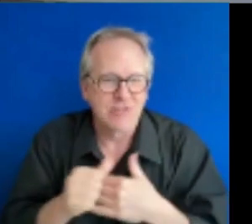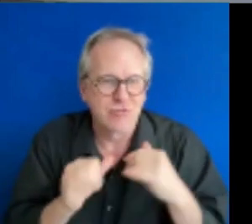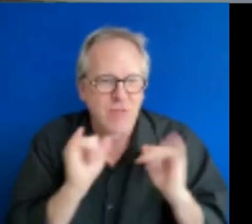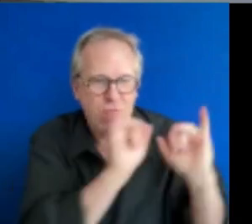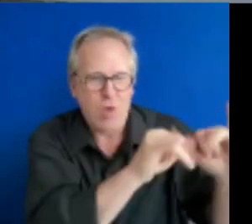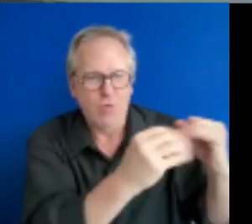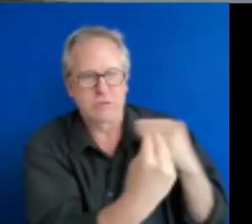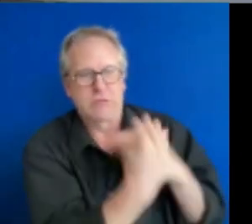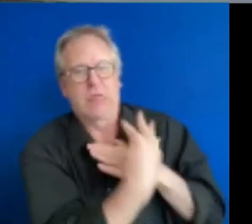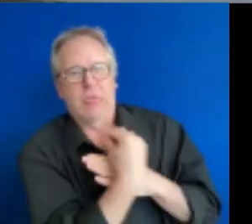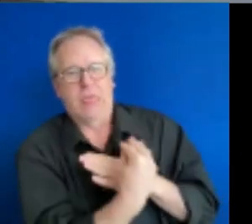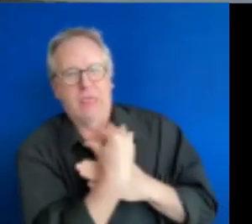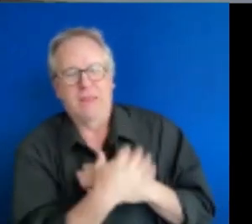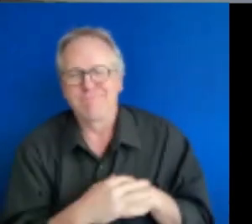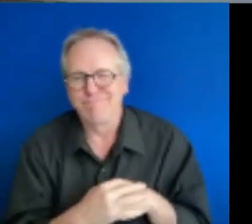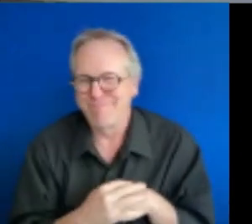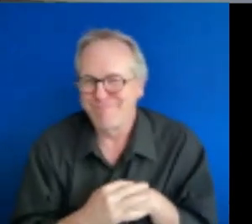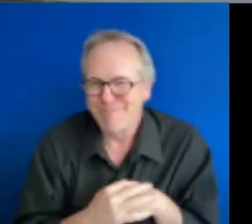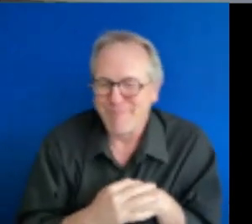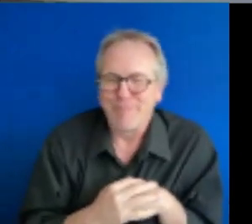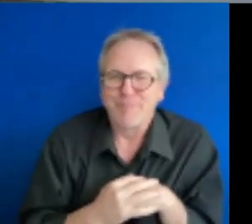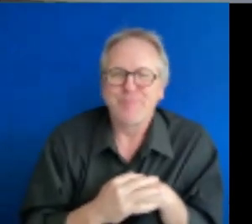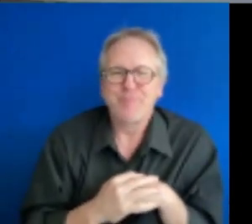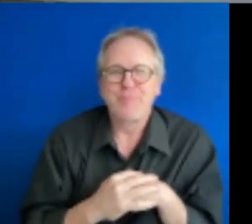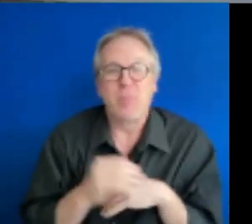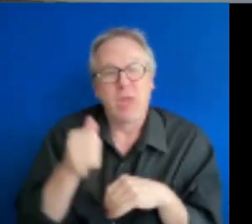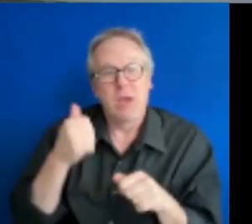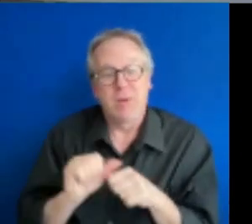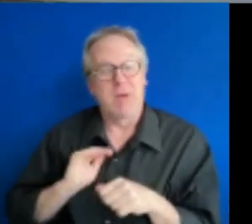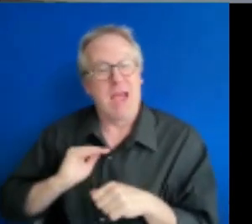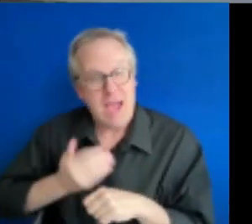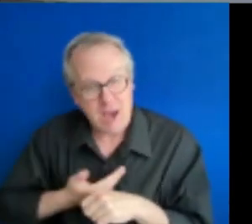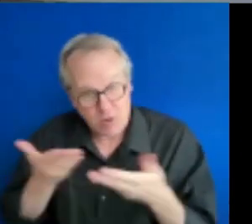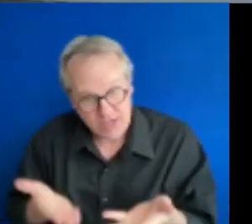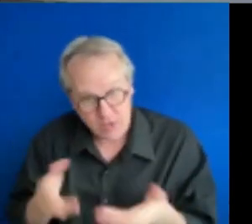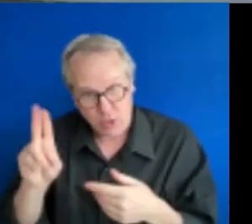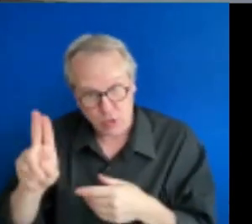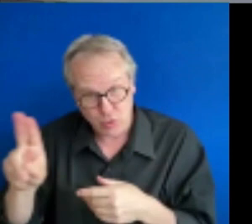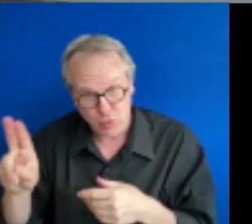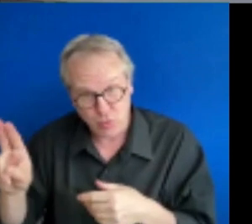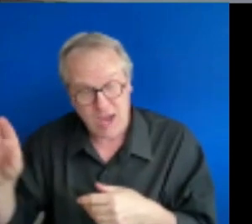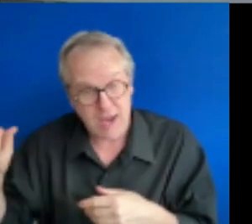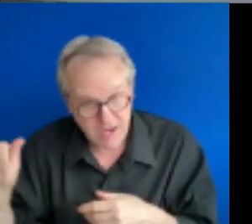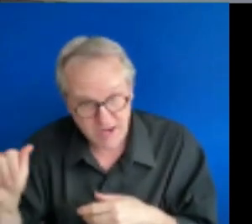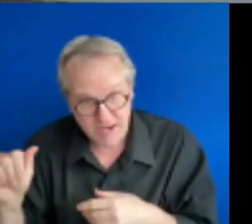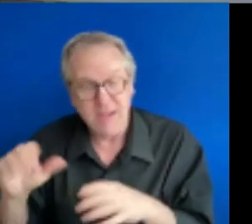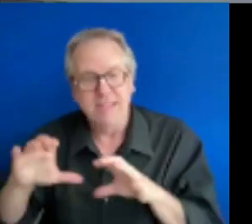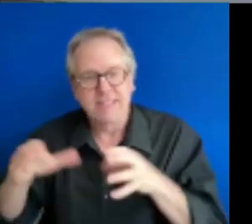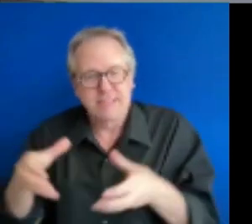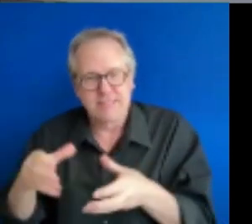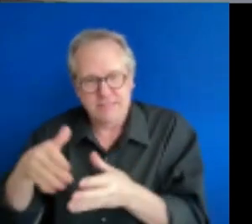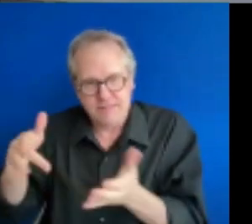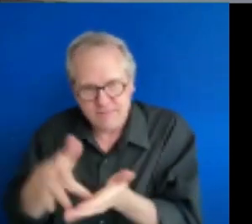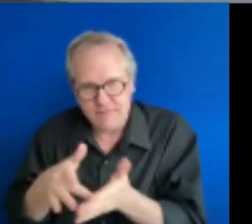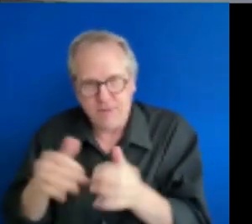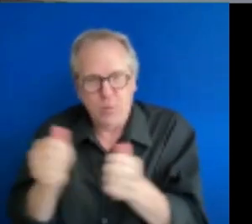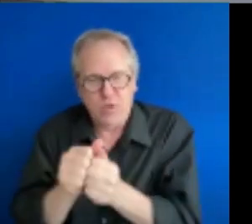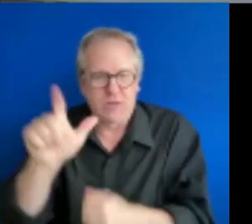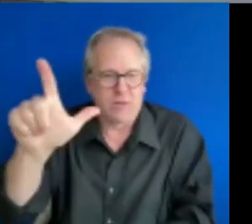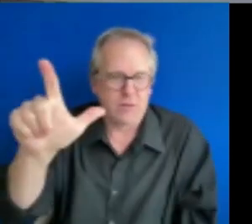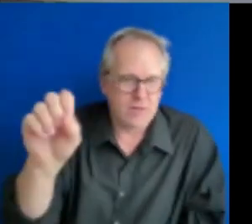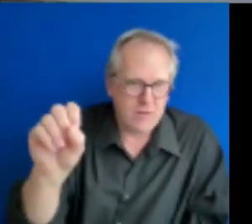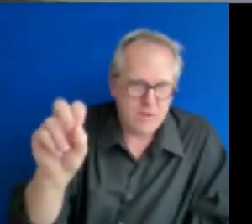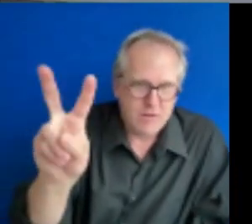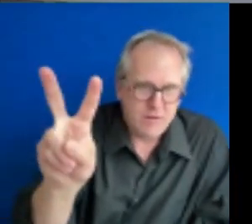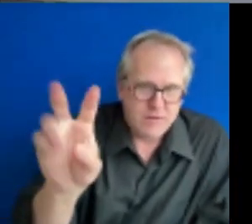idea of remembering that our theology as Unitarian Universalists is centered and grounded in love. And that